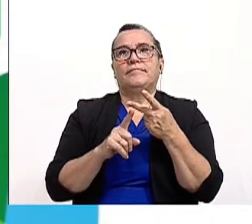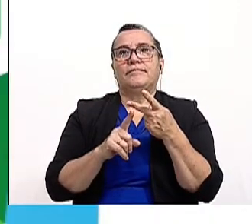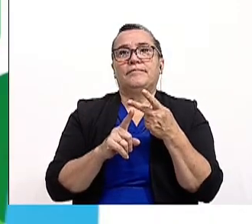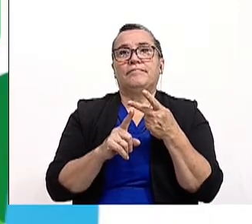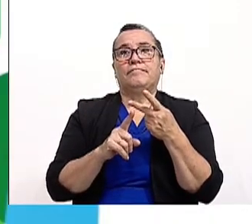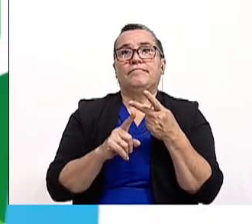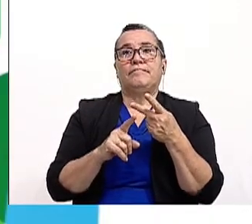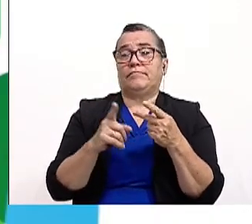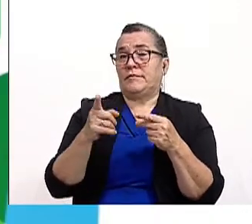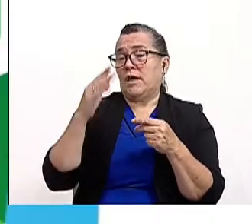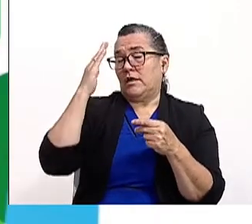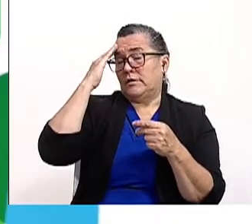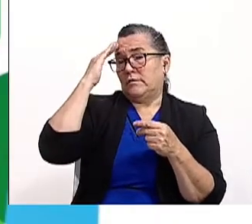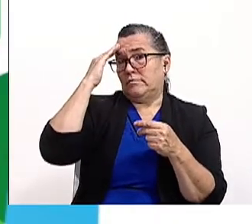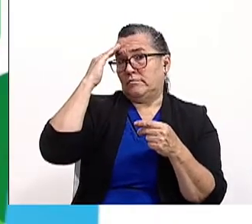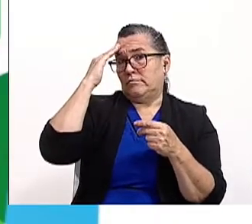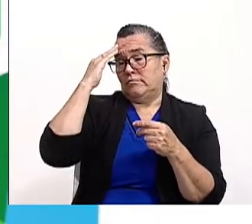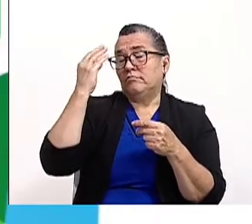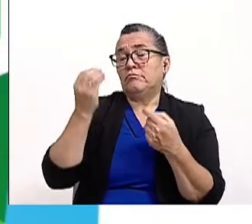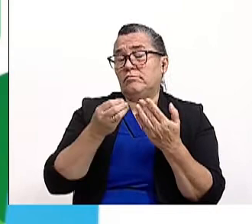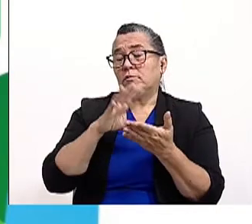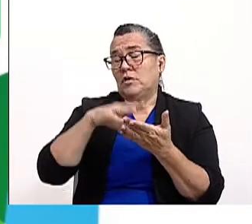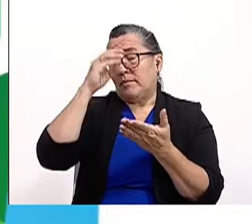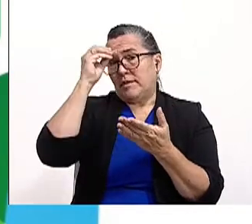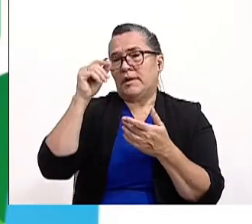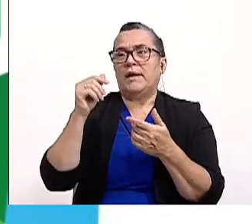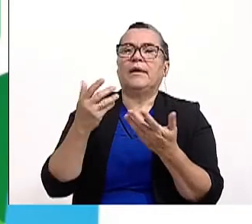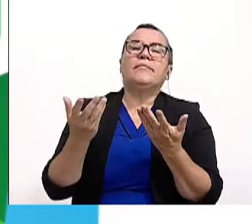So now you know that what we're going to learn today.